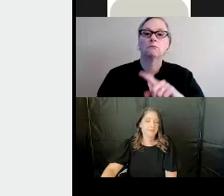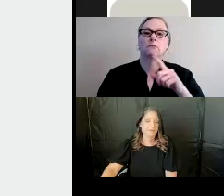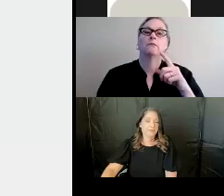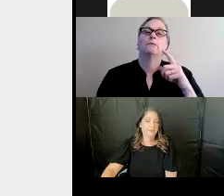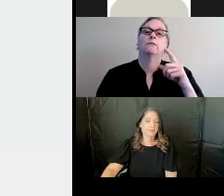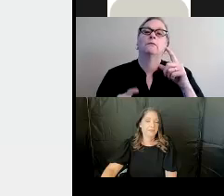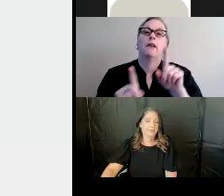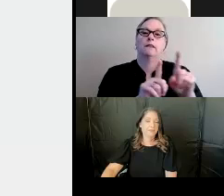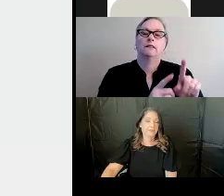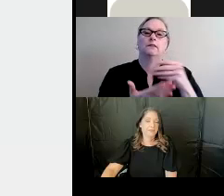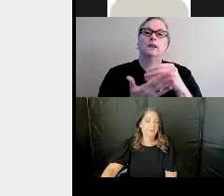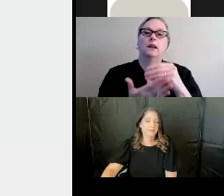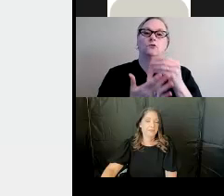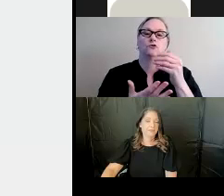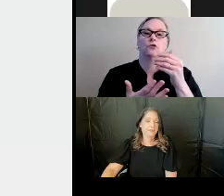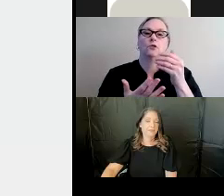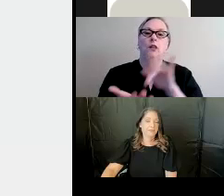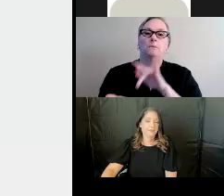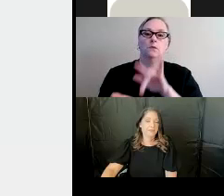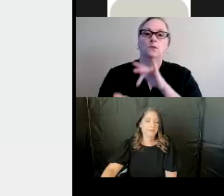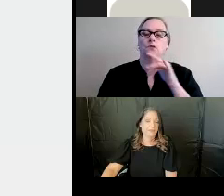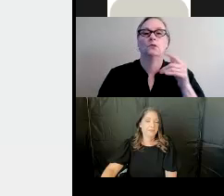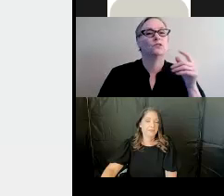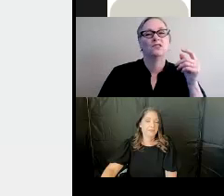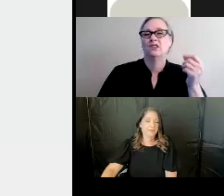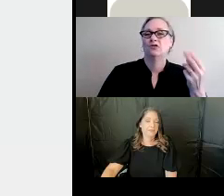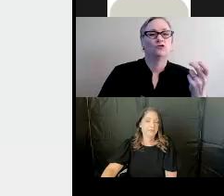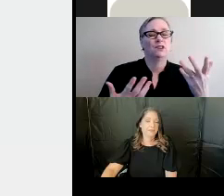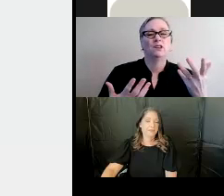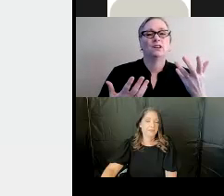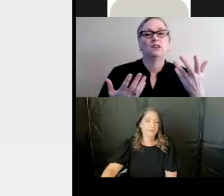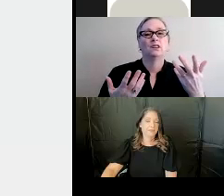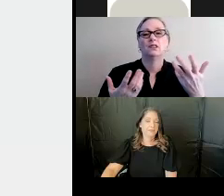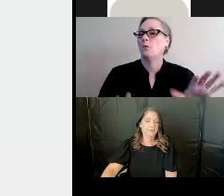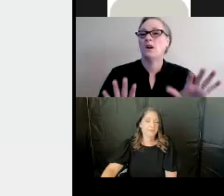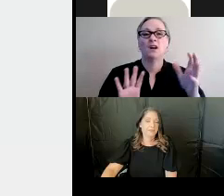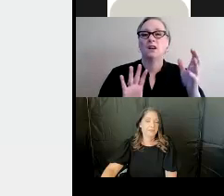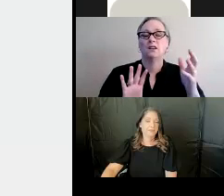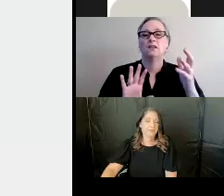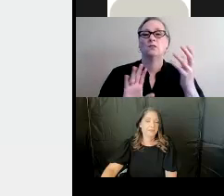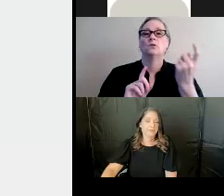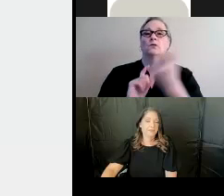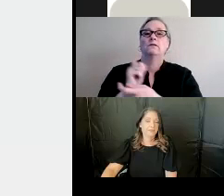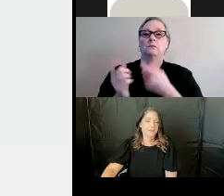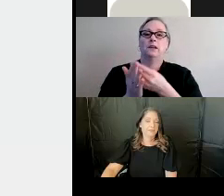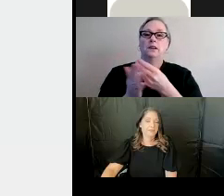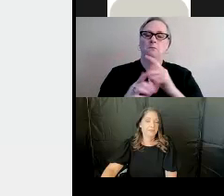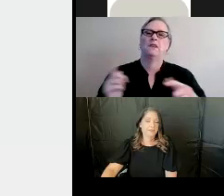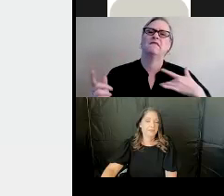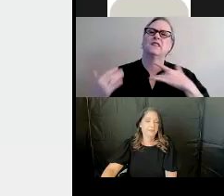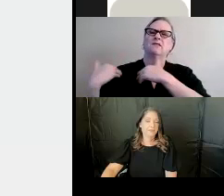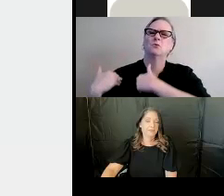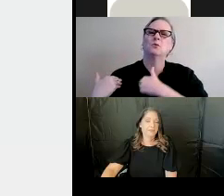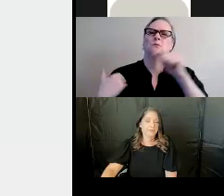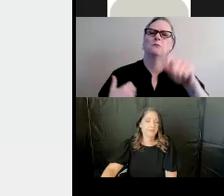give Thomas the money, but she feels obligated to do so. Who should the chaplain make the report